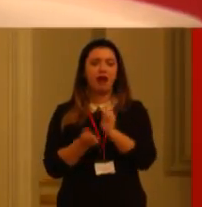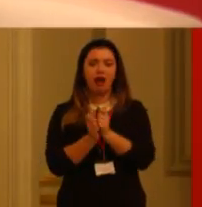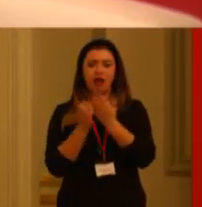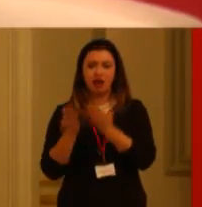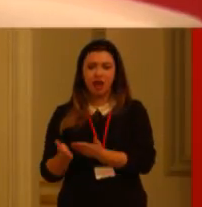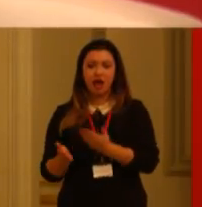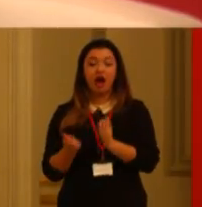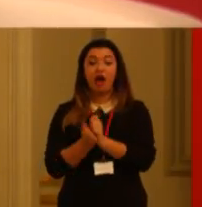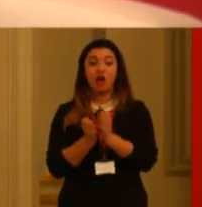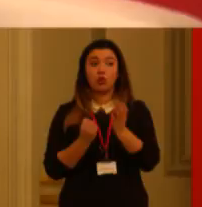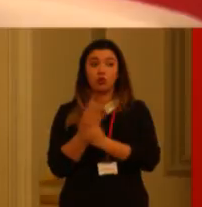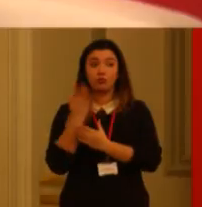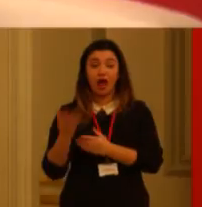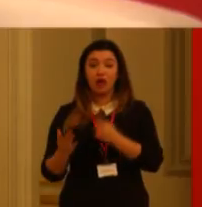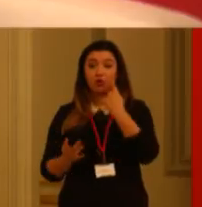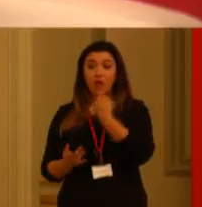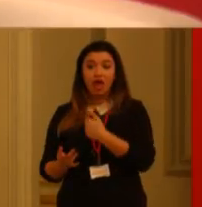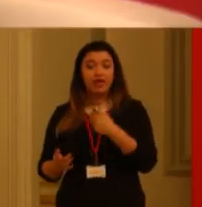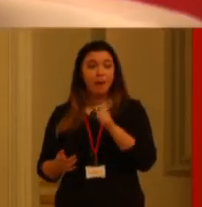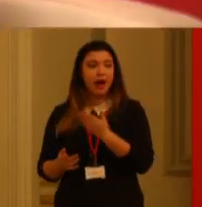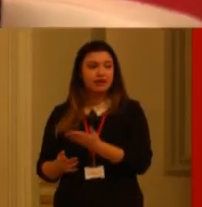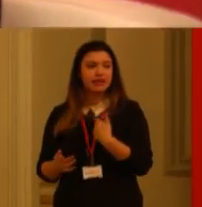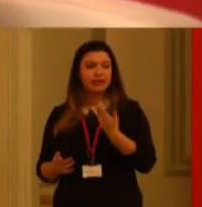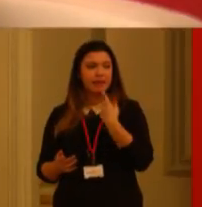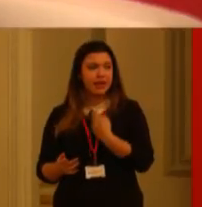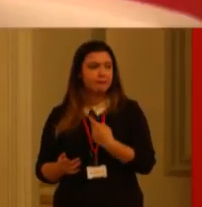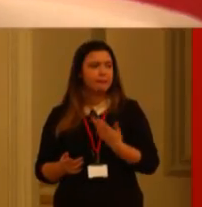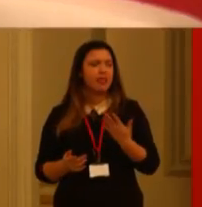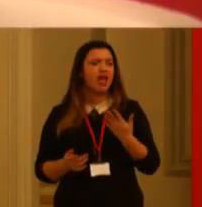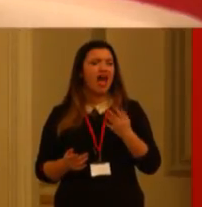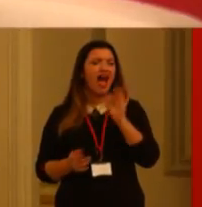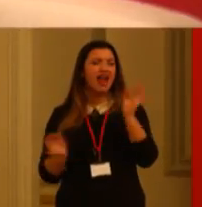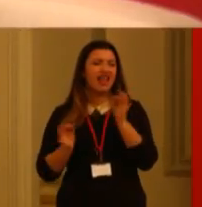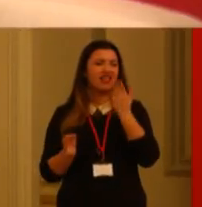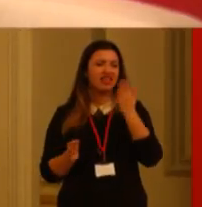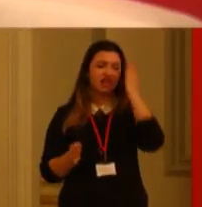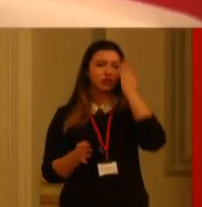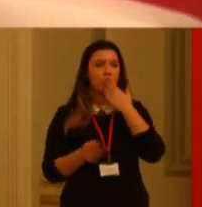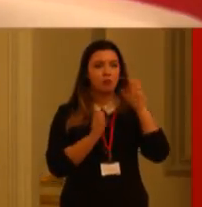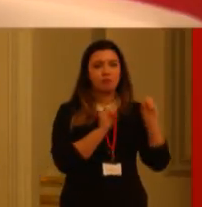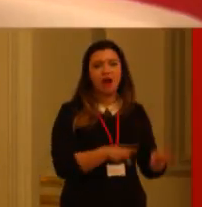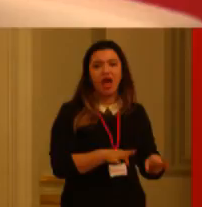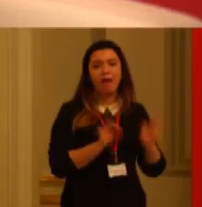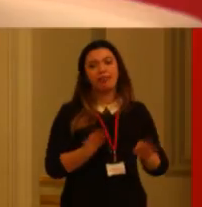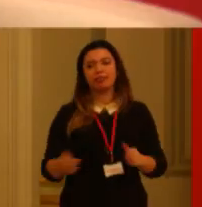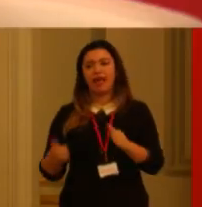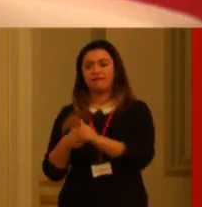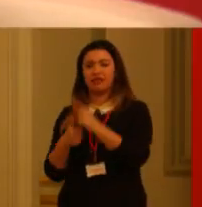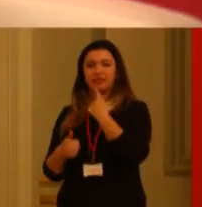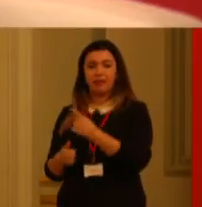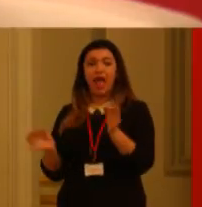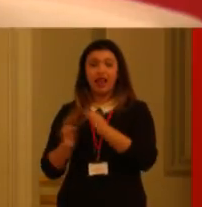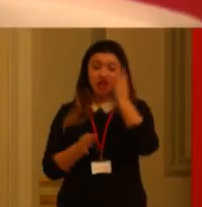a better family or establishing, starting a family of her own, that's well off. Well, that's